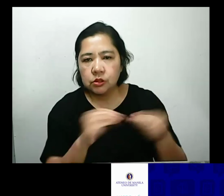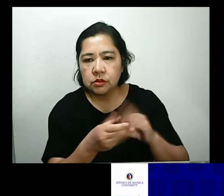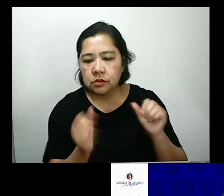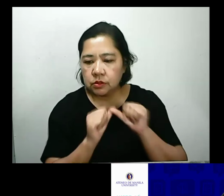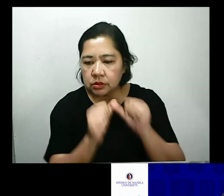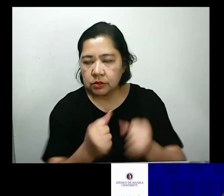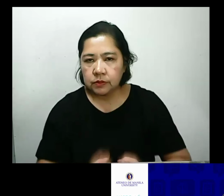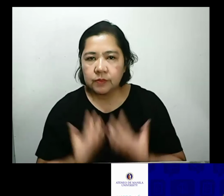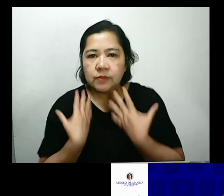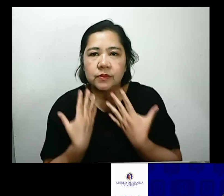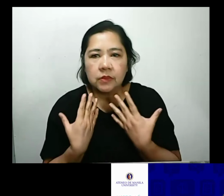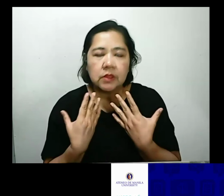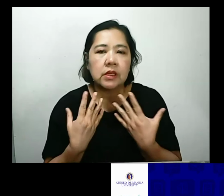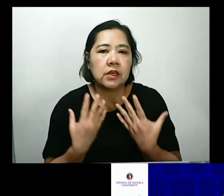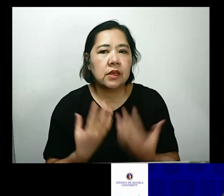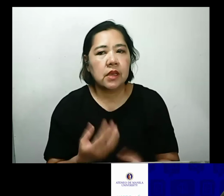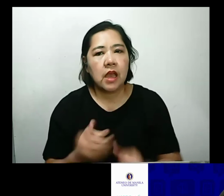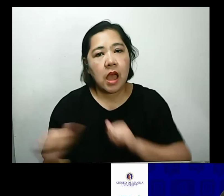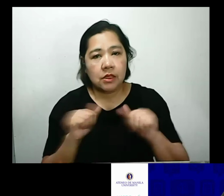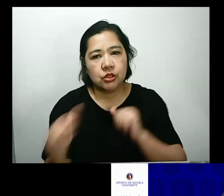inspire action?